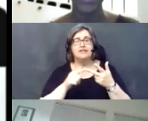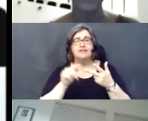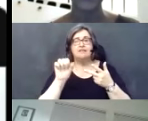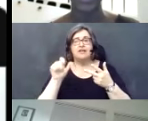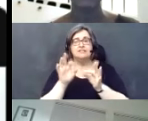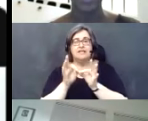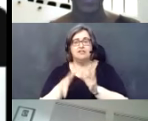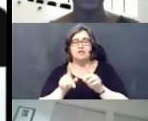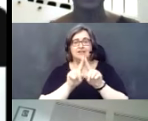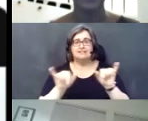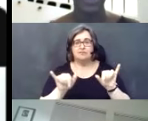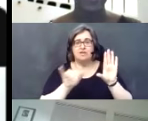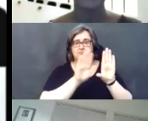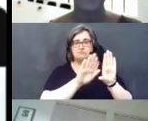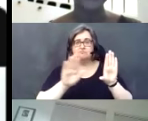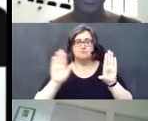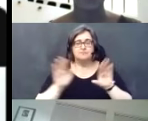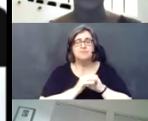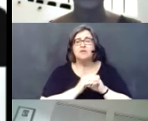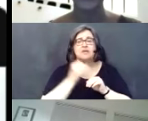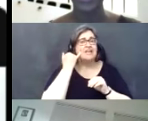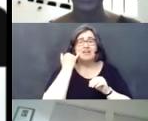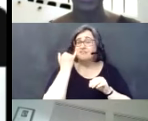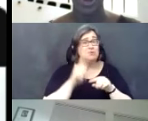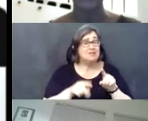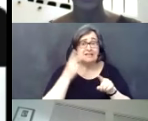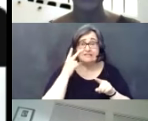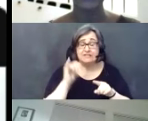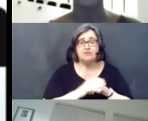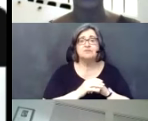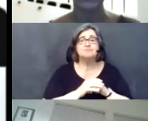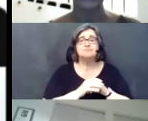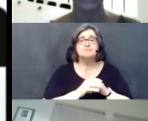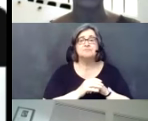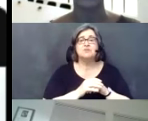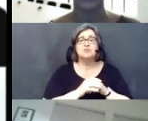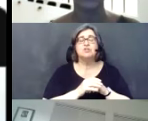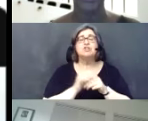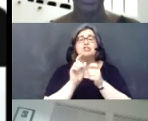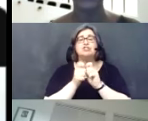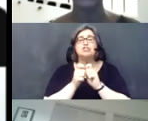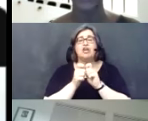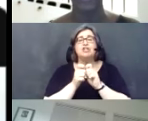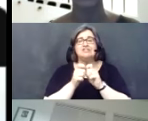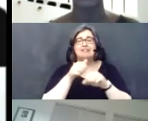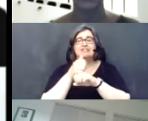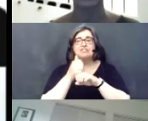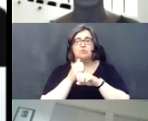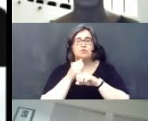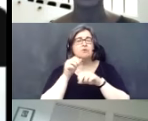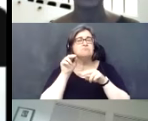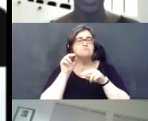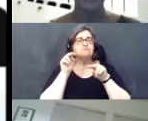interpreters at the same time. If that's not what you're seeing on your end, you will need to change your video layout to gallery